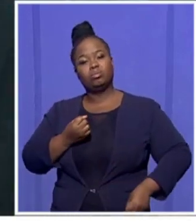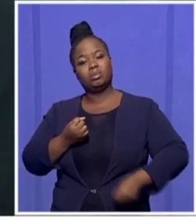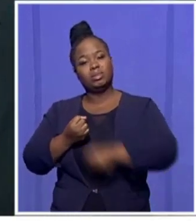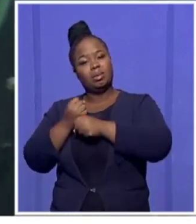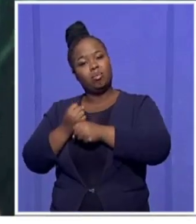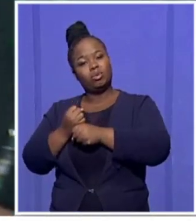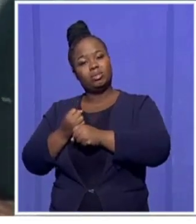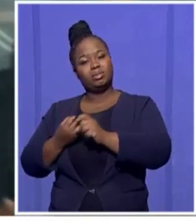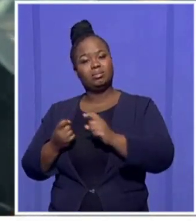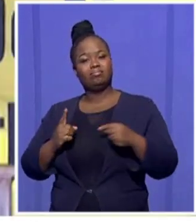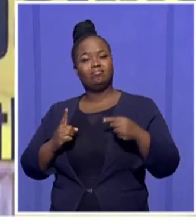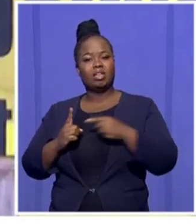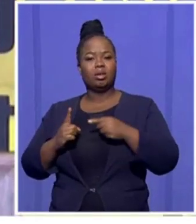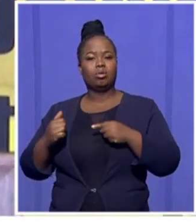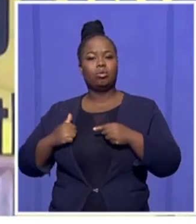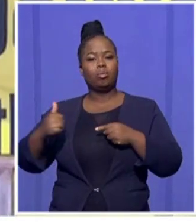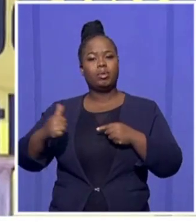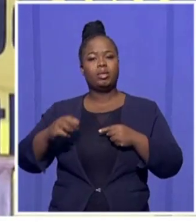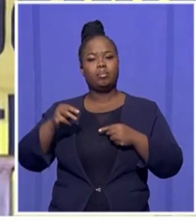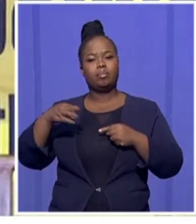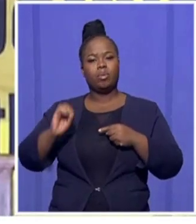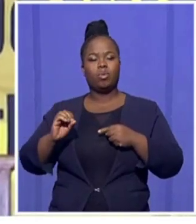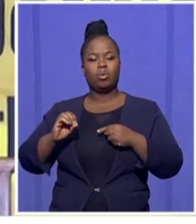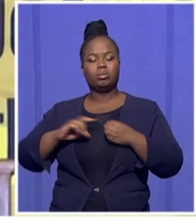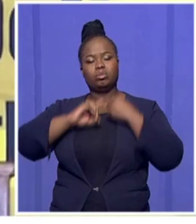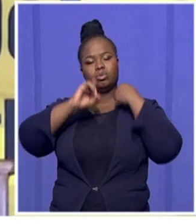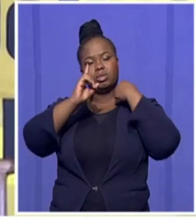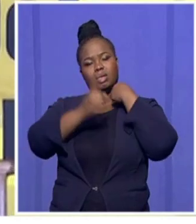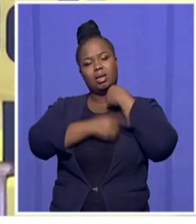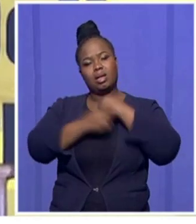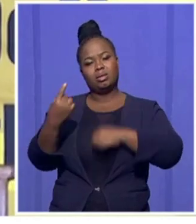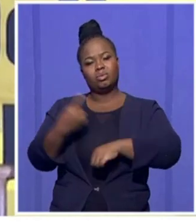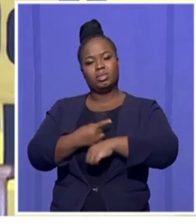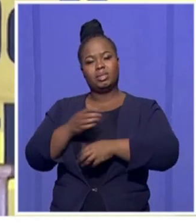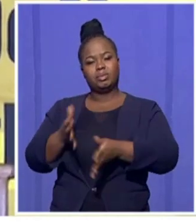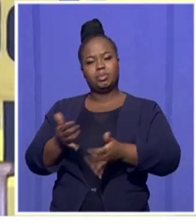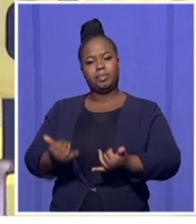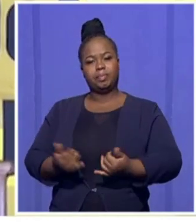Mpho up to his last breath on this earth.